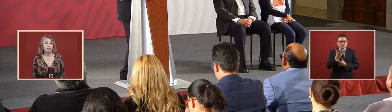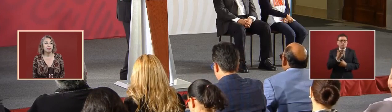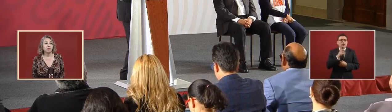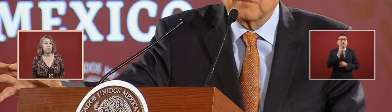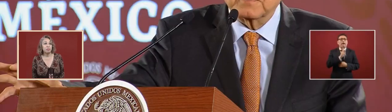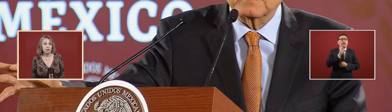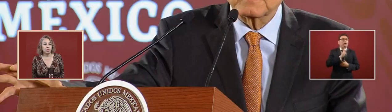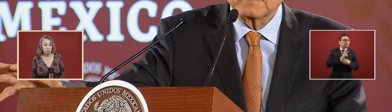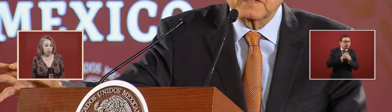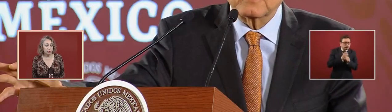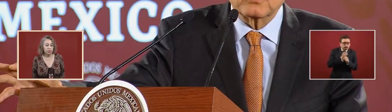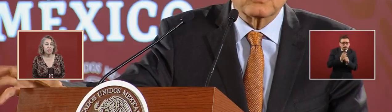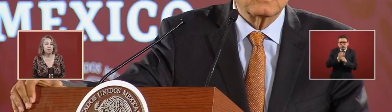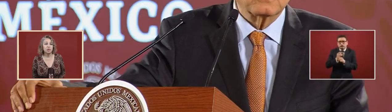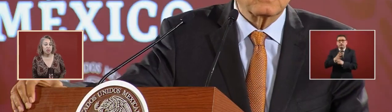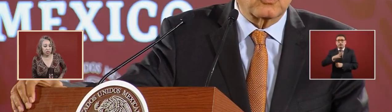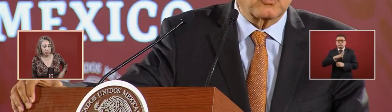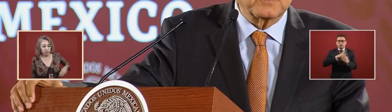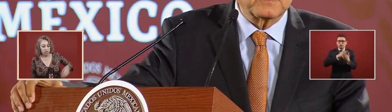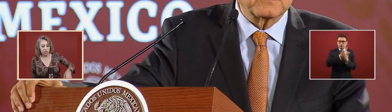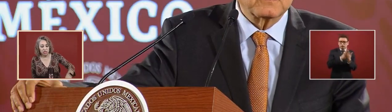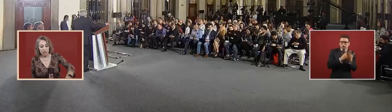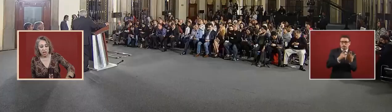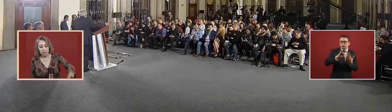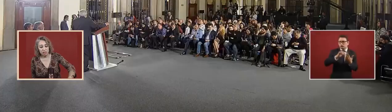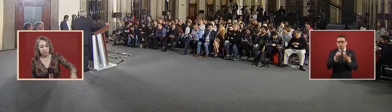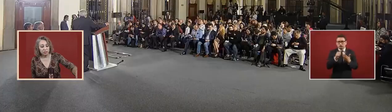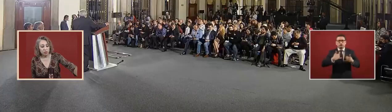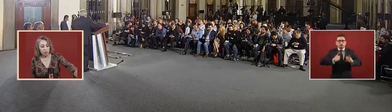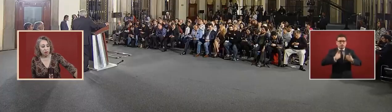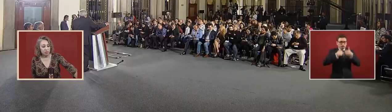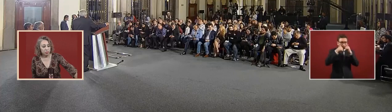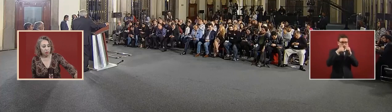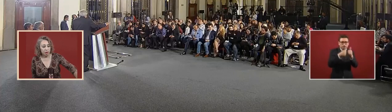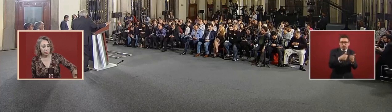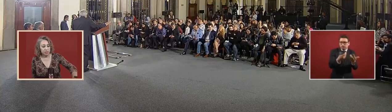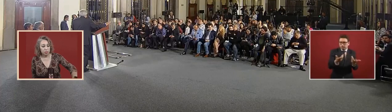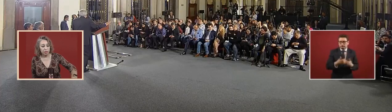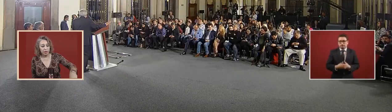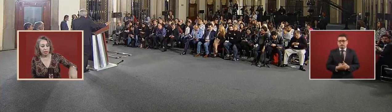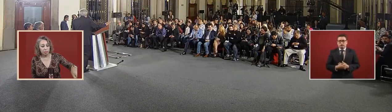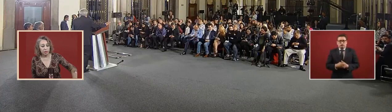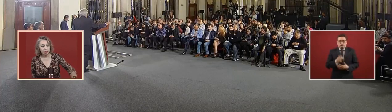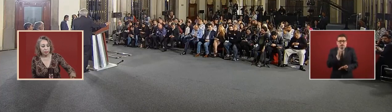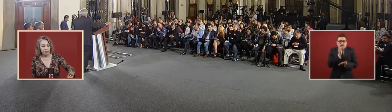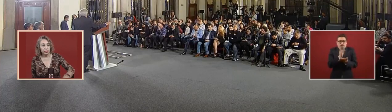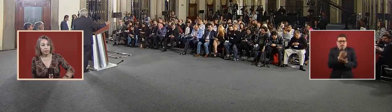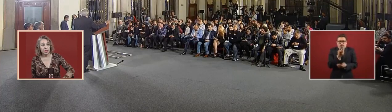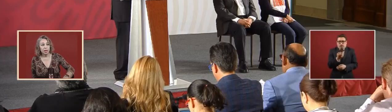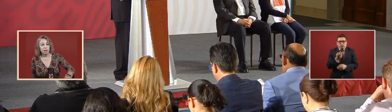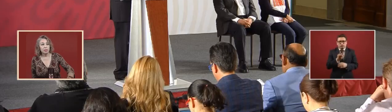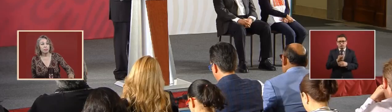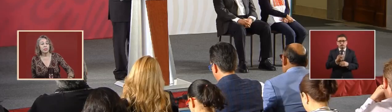like for them you to search to see if there were other programs that were available.